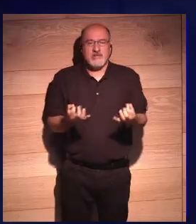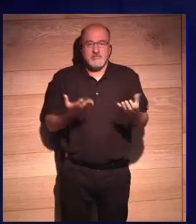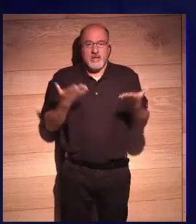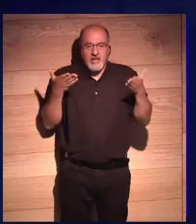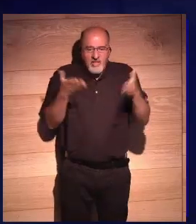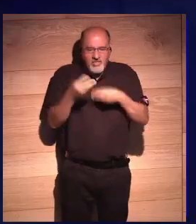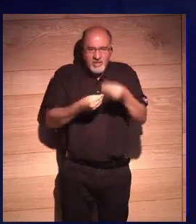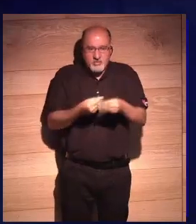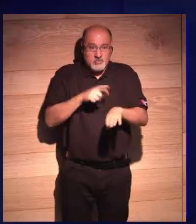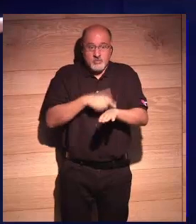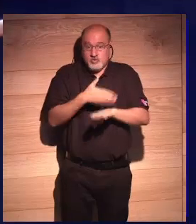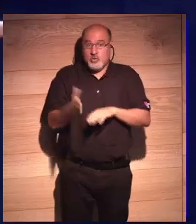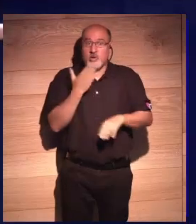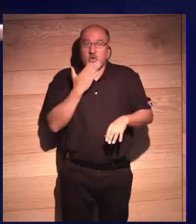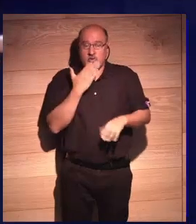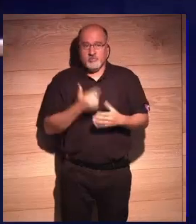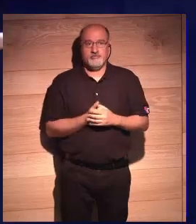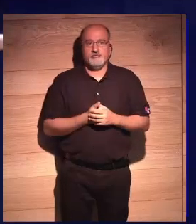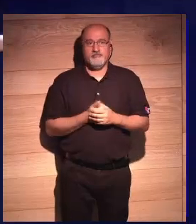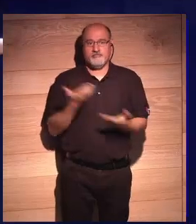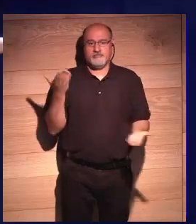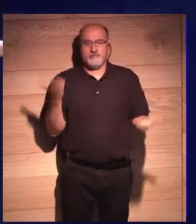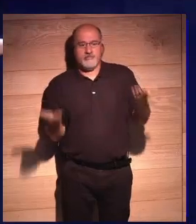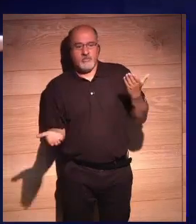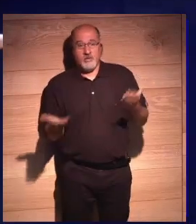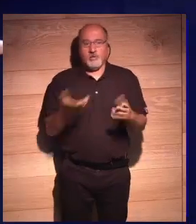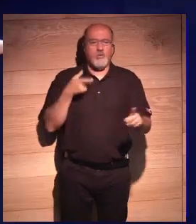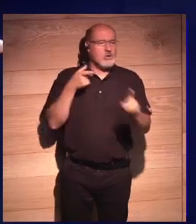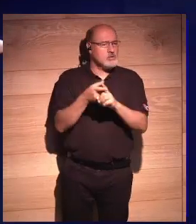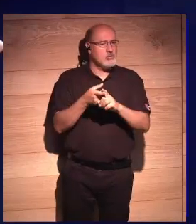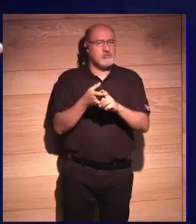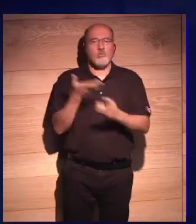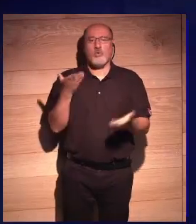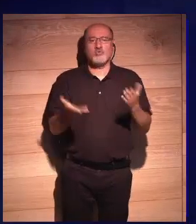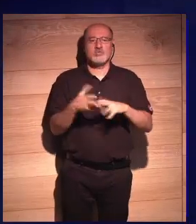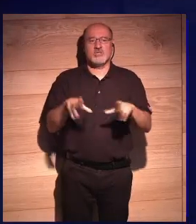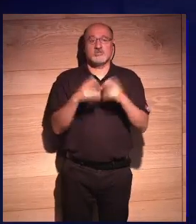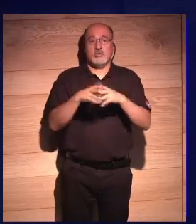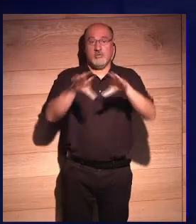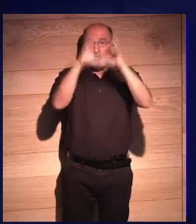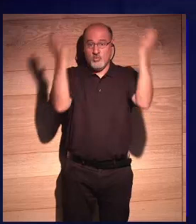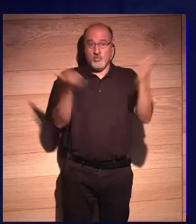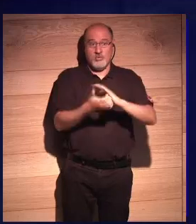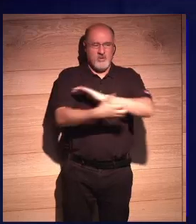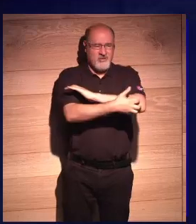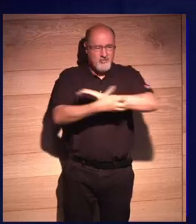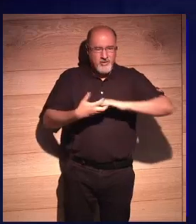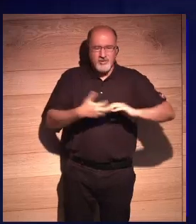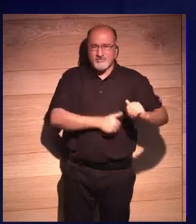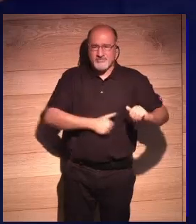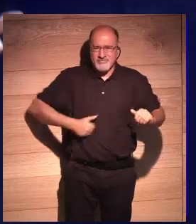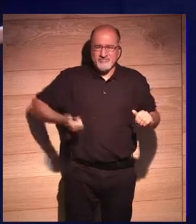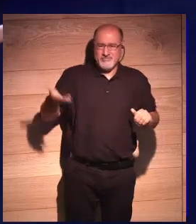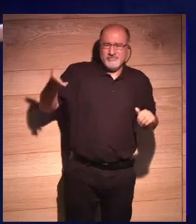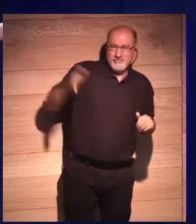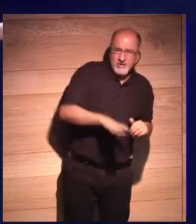we'll have. And we'll have to educate them in balancing that weight of social injustice.